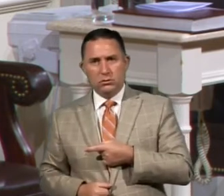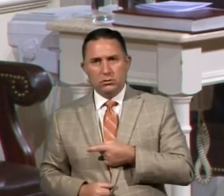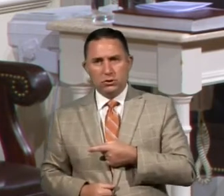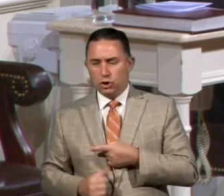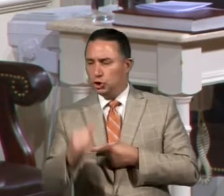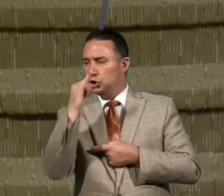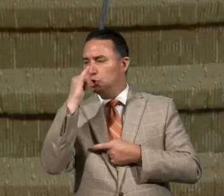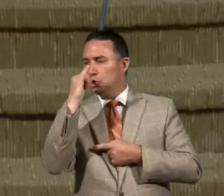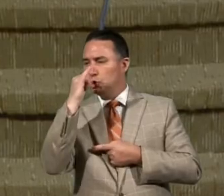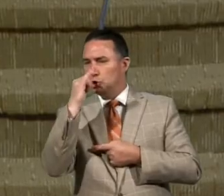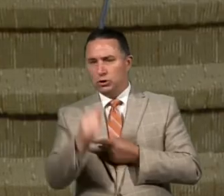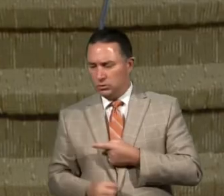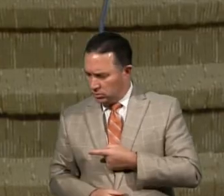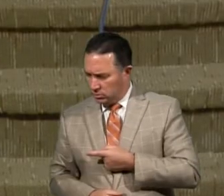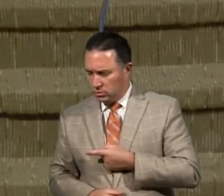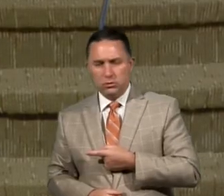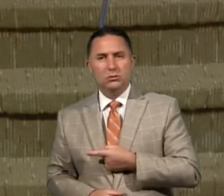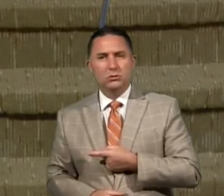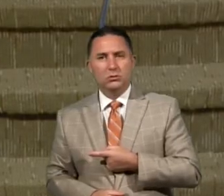and drinking.